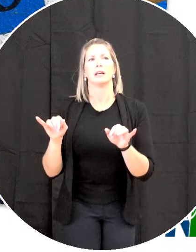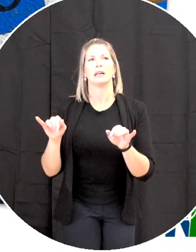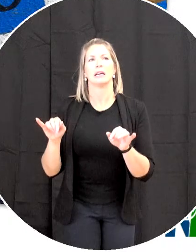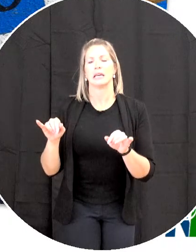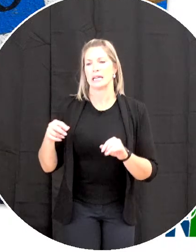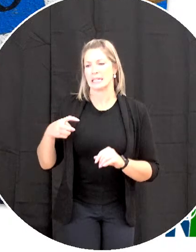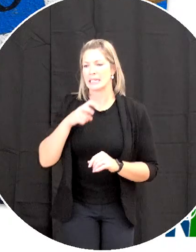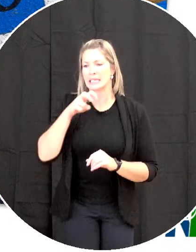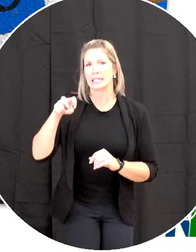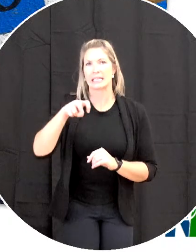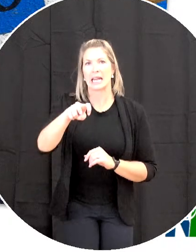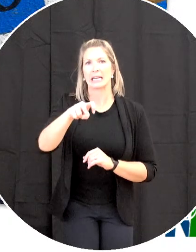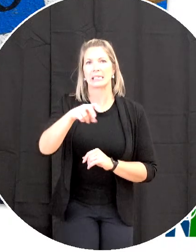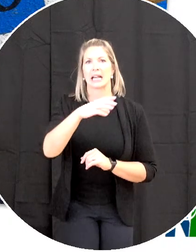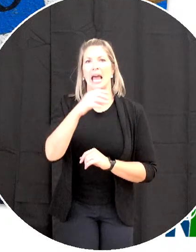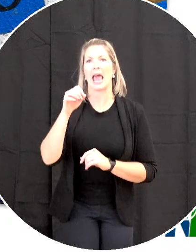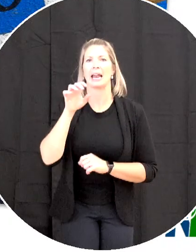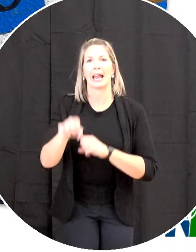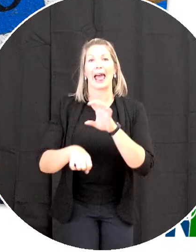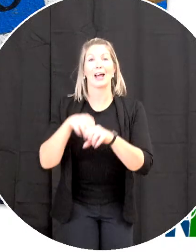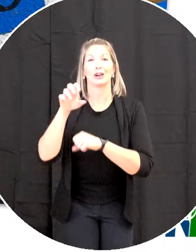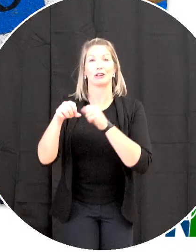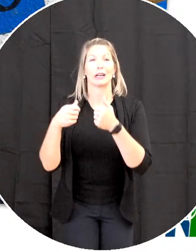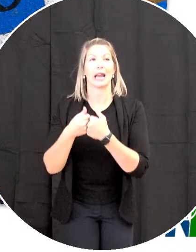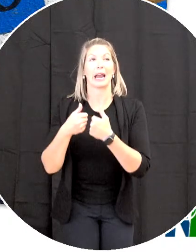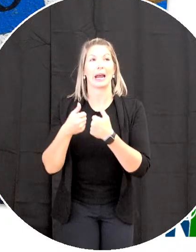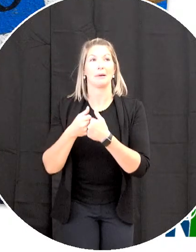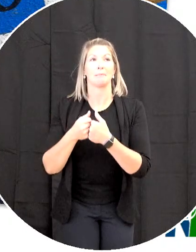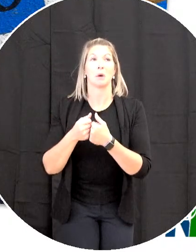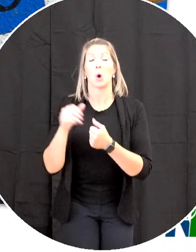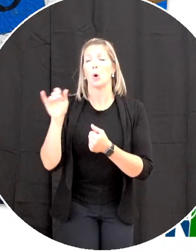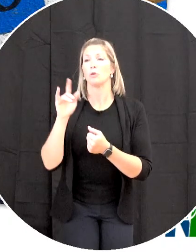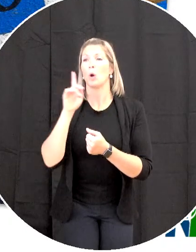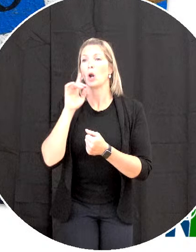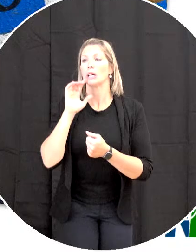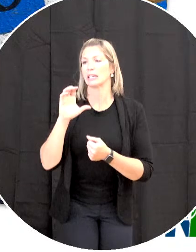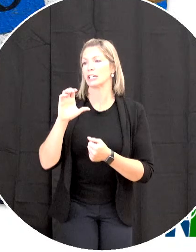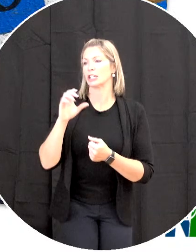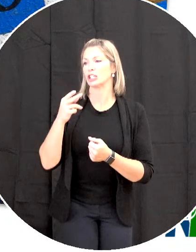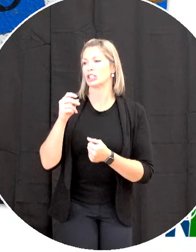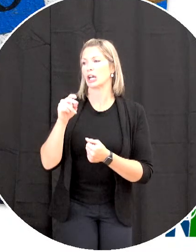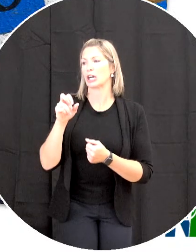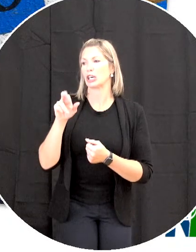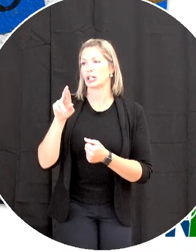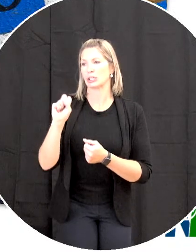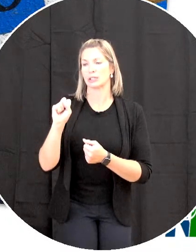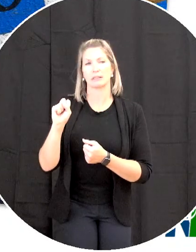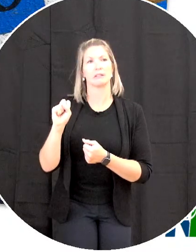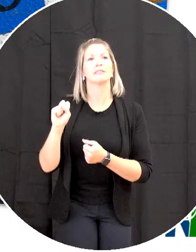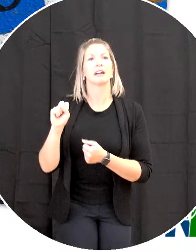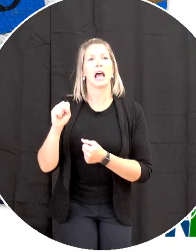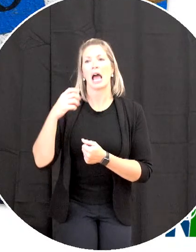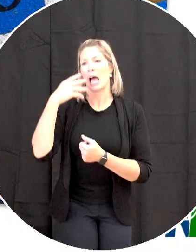and ladders, giant snakes and ladders, and what looks like a checkers or chess set on the paved area outside the school. So we'd love to see this